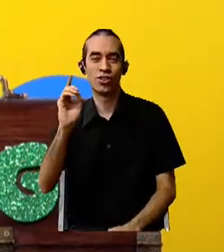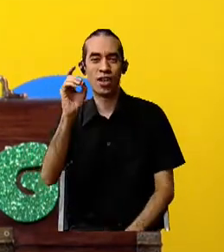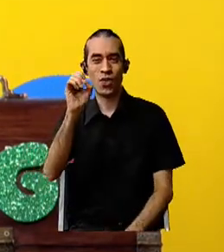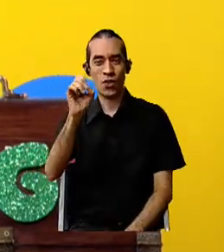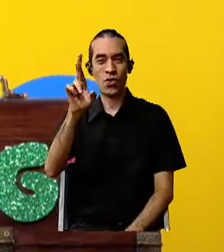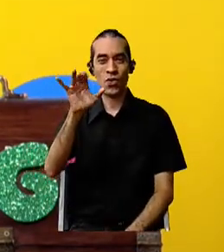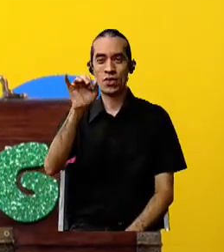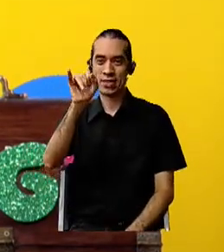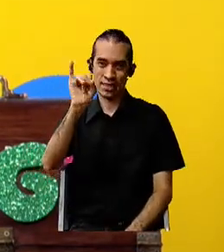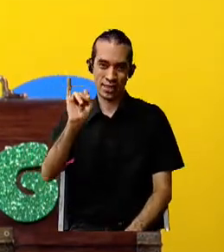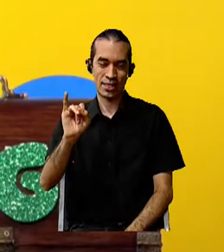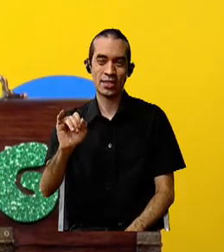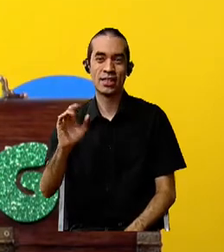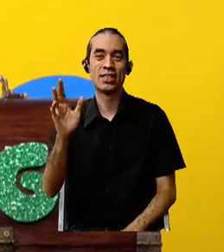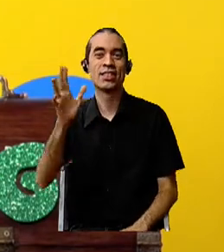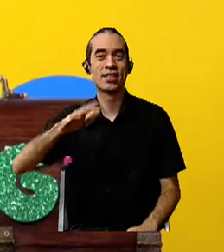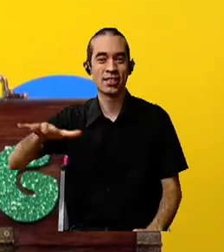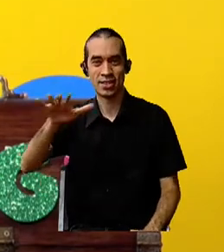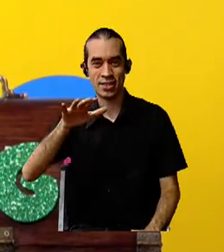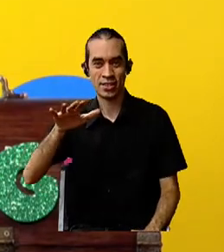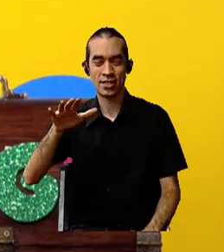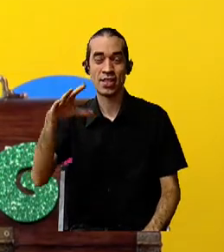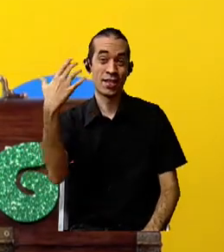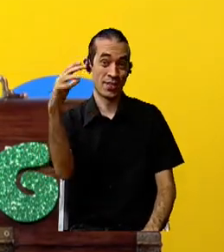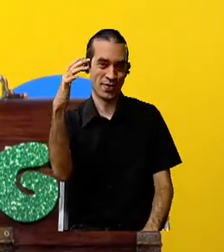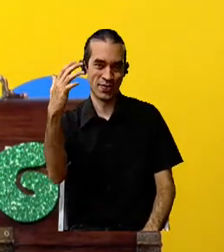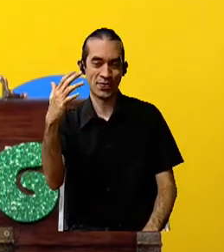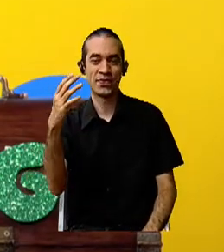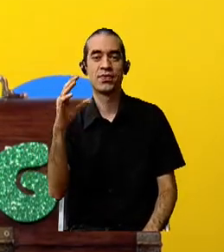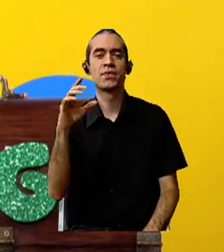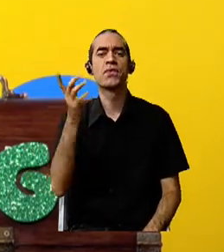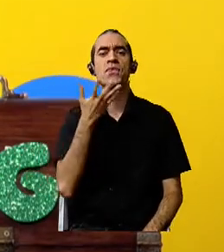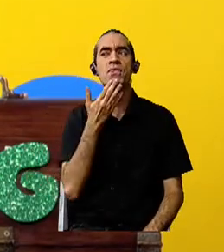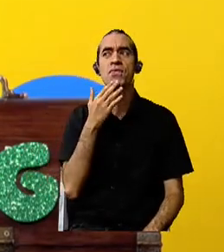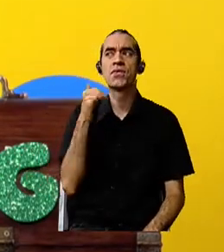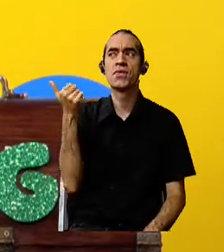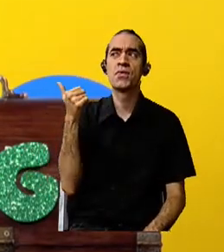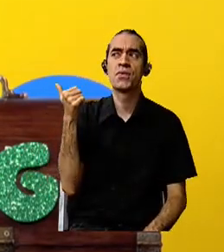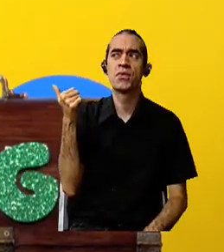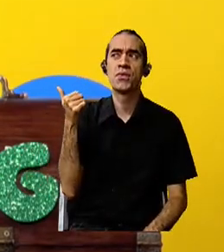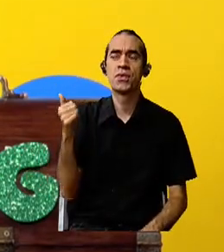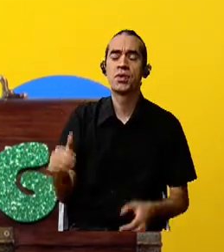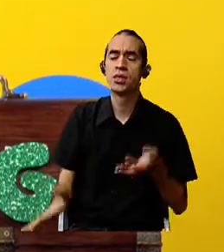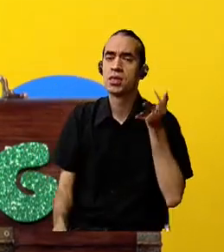yeah! People from Cartago, what color is this?